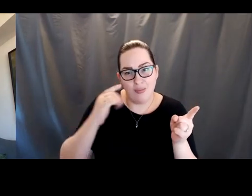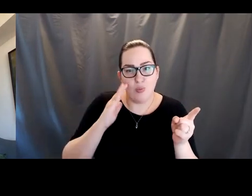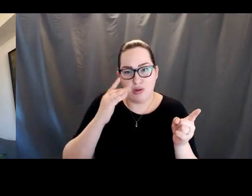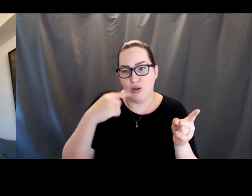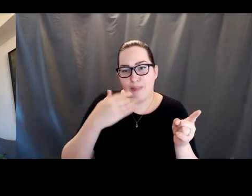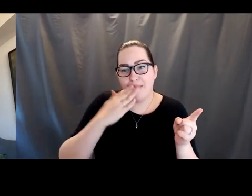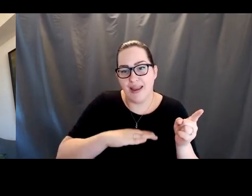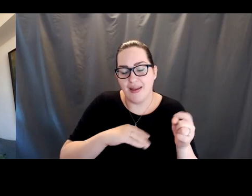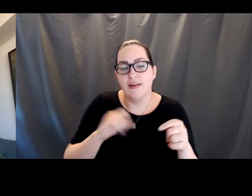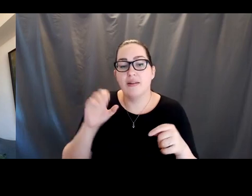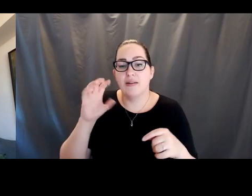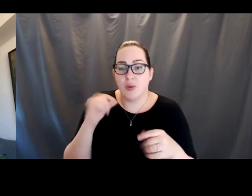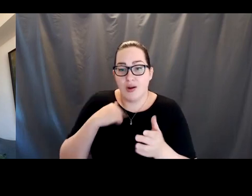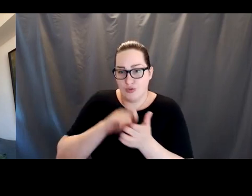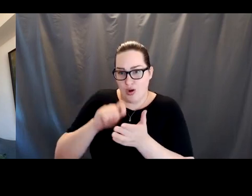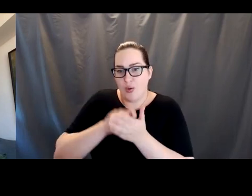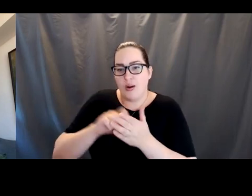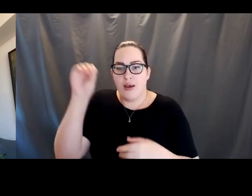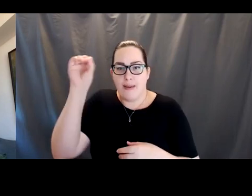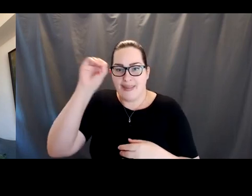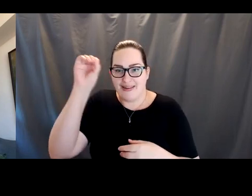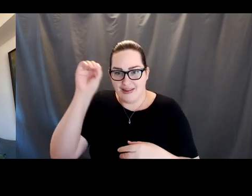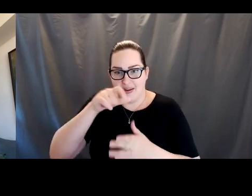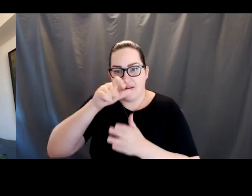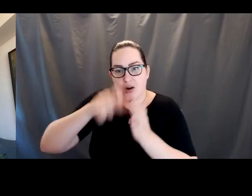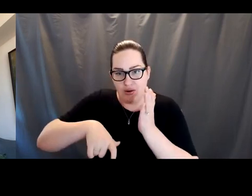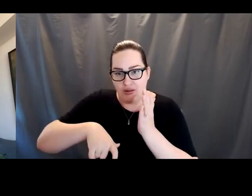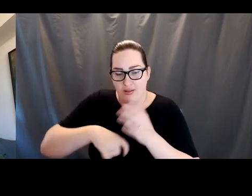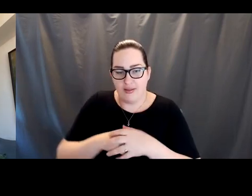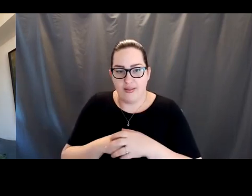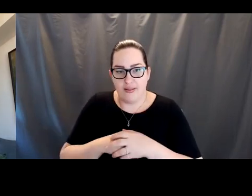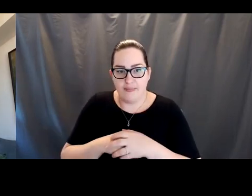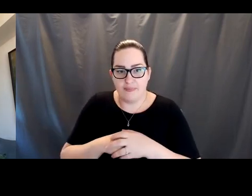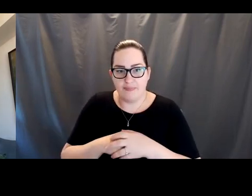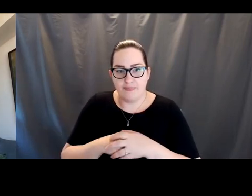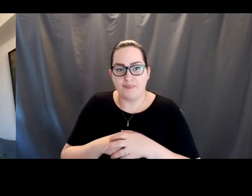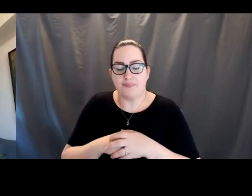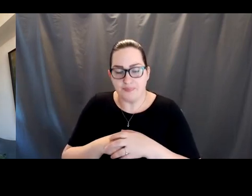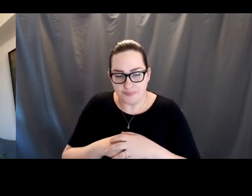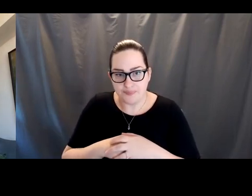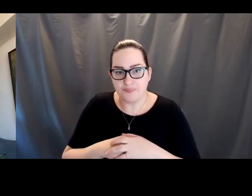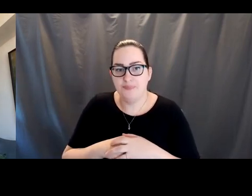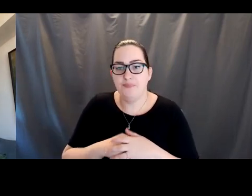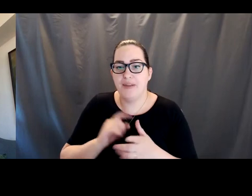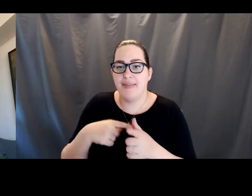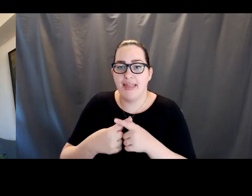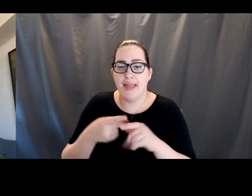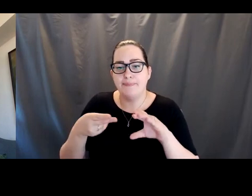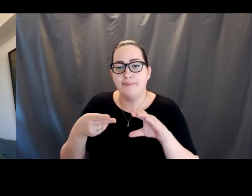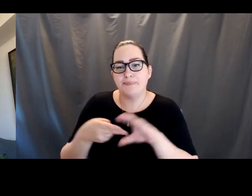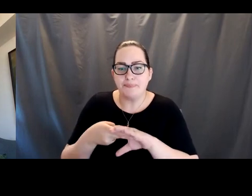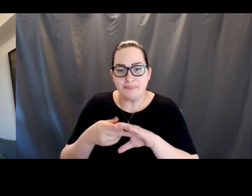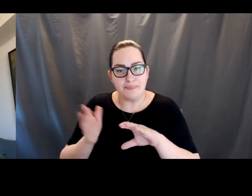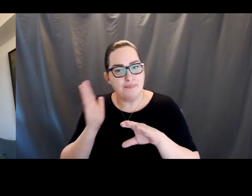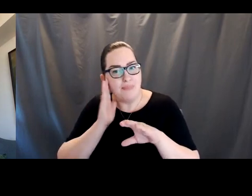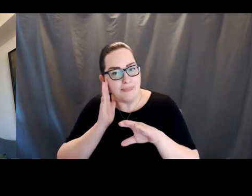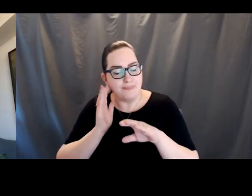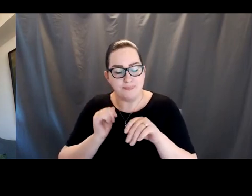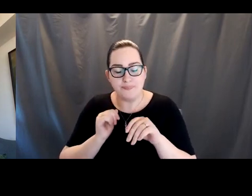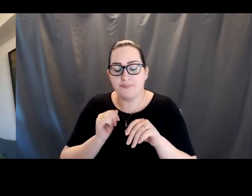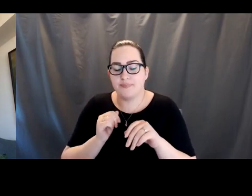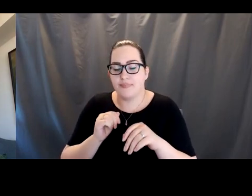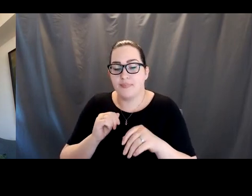piece, and I went to bed. And in the middle of the night, I got up and checked my